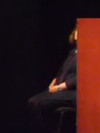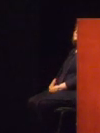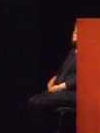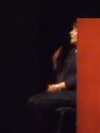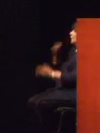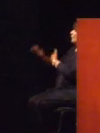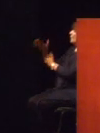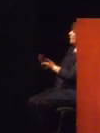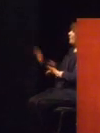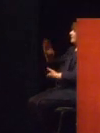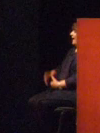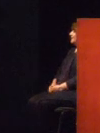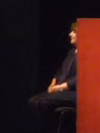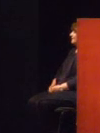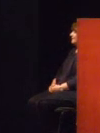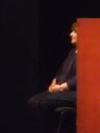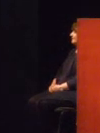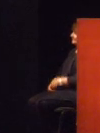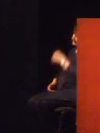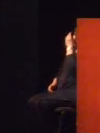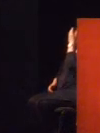Good morning, Cuesta College.